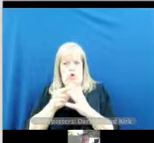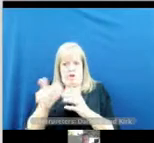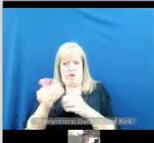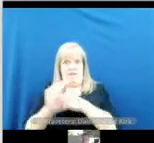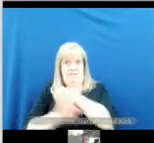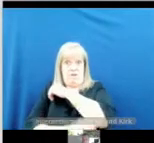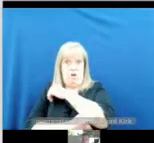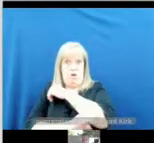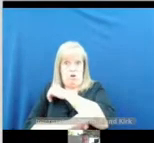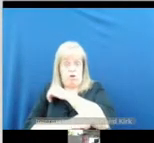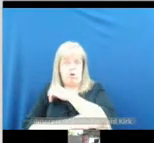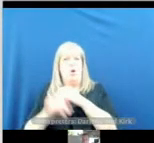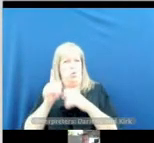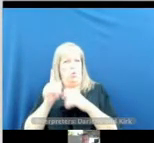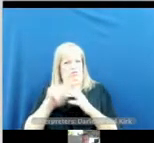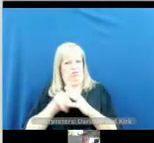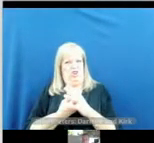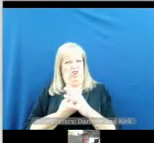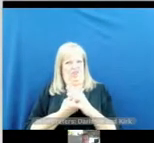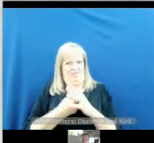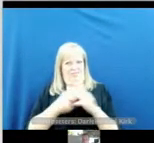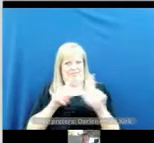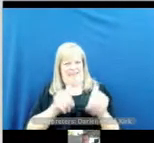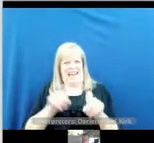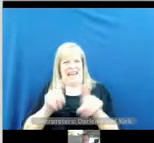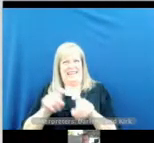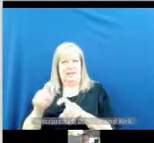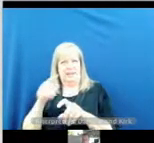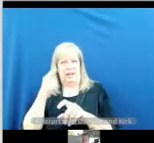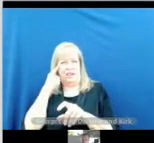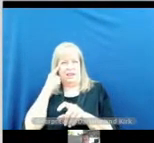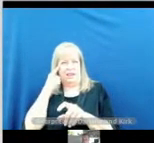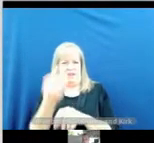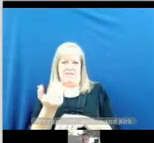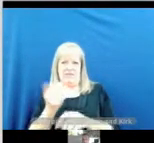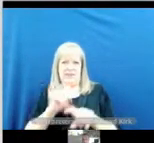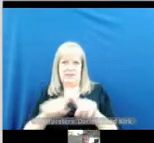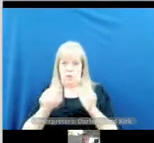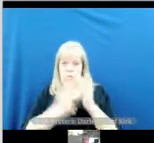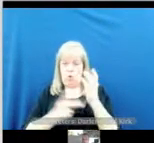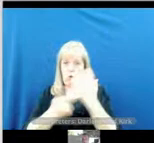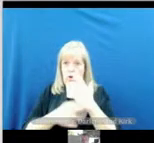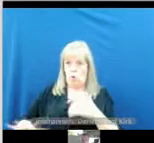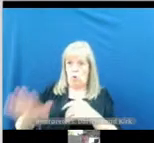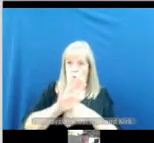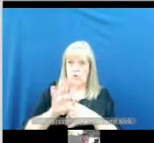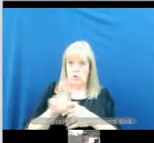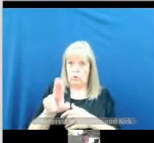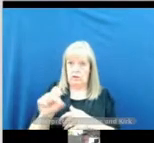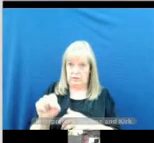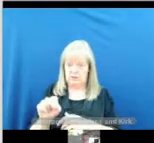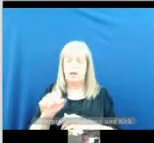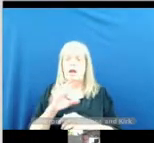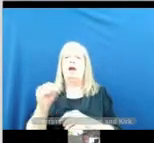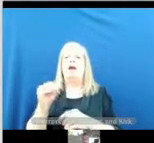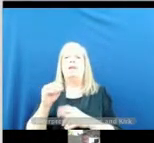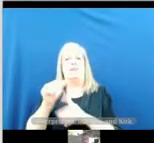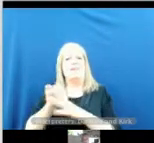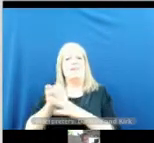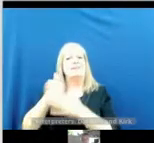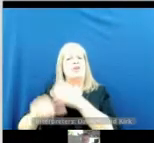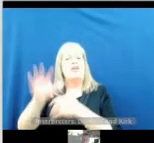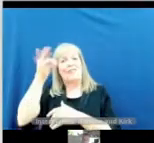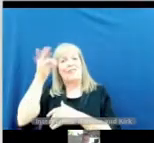sort of piloting it in, I believe, 15 different programs throughout the country. And because it's a federal grant, that means that